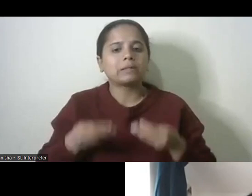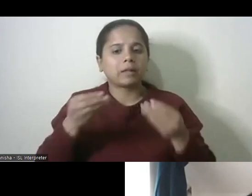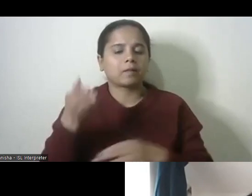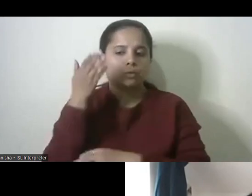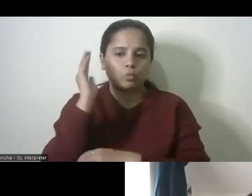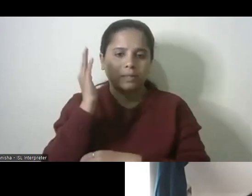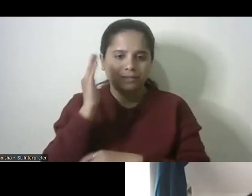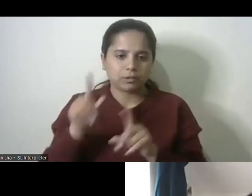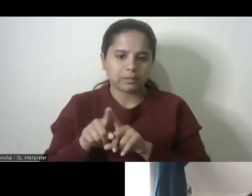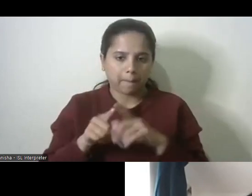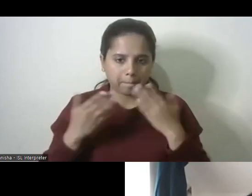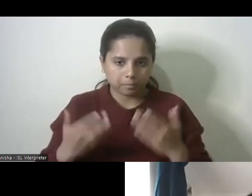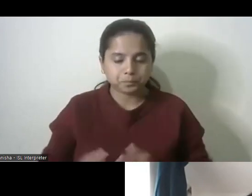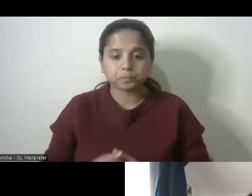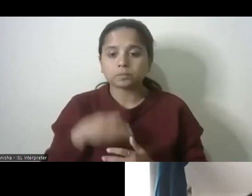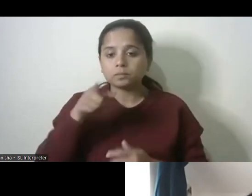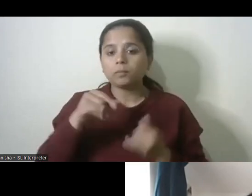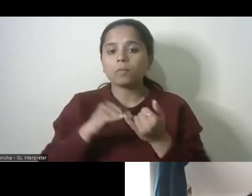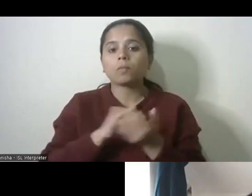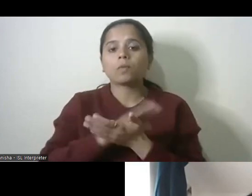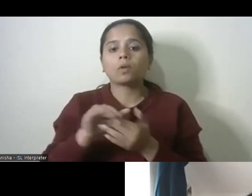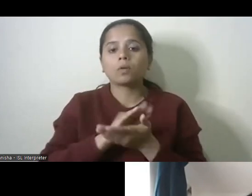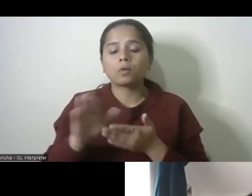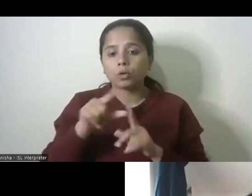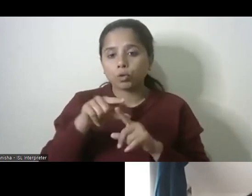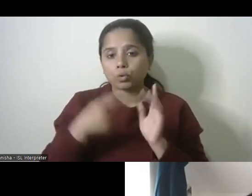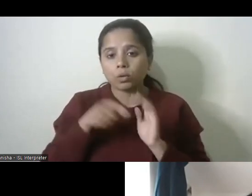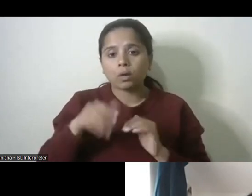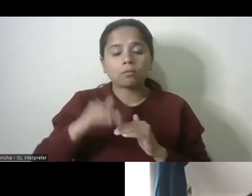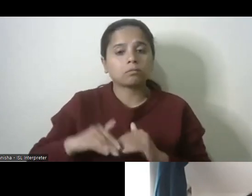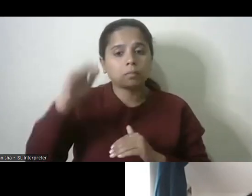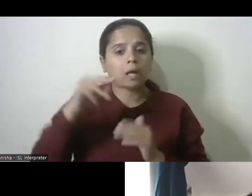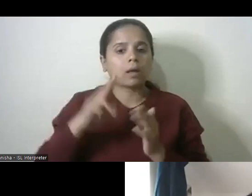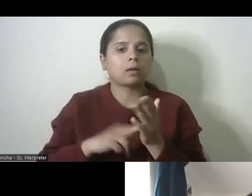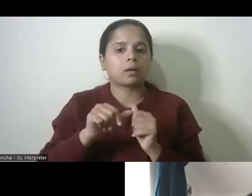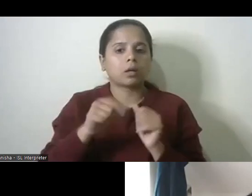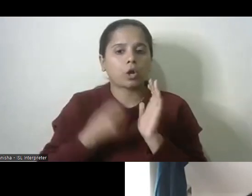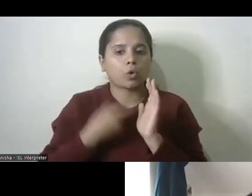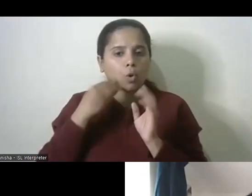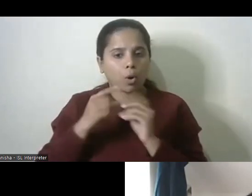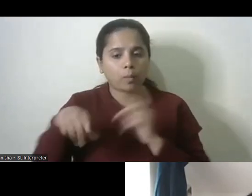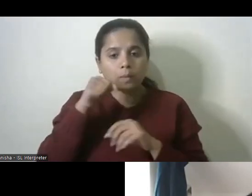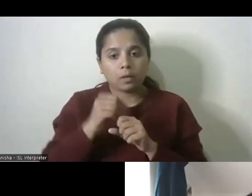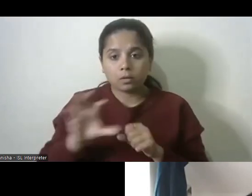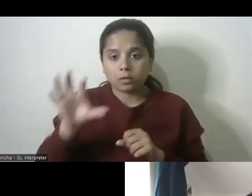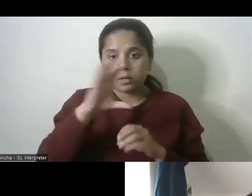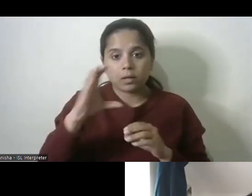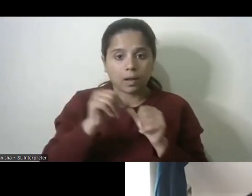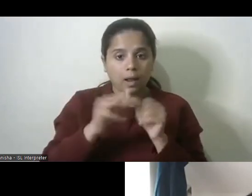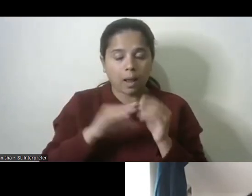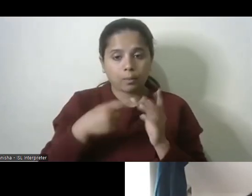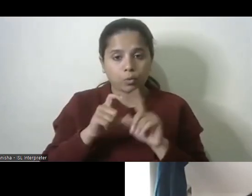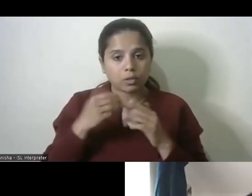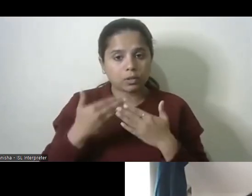lecture. Dr. Shah was raised in Nairobi, read geography at Cambridge, and completed